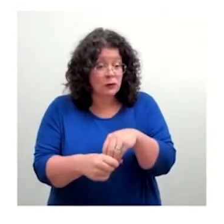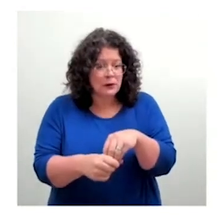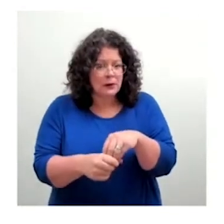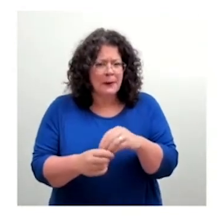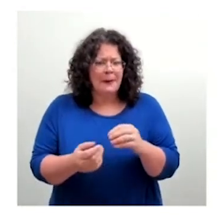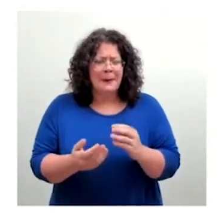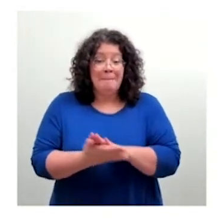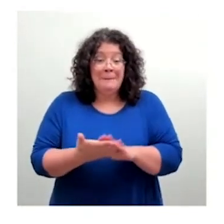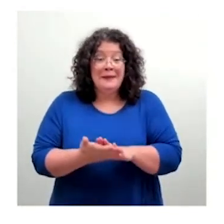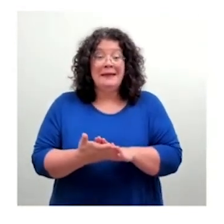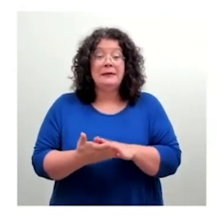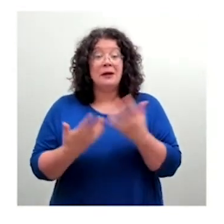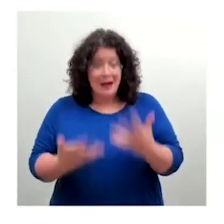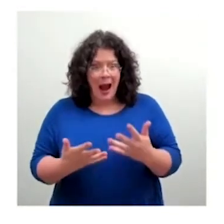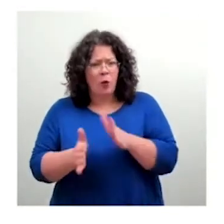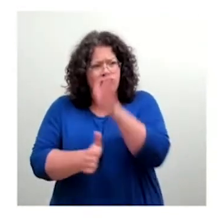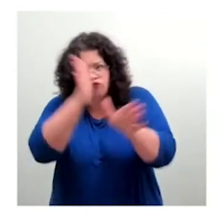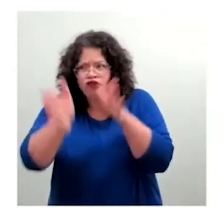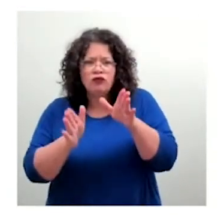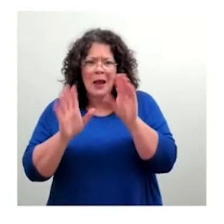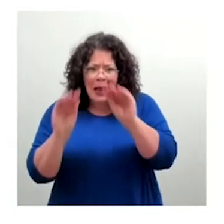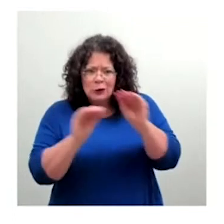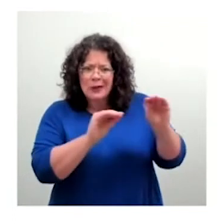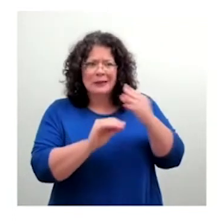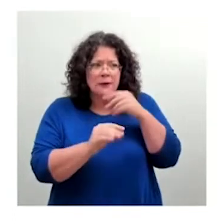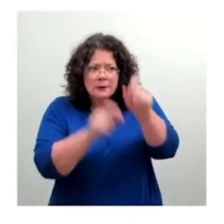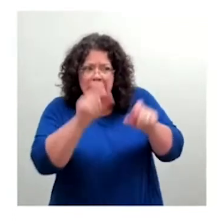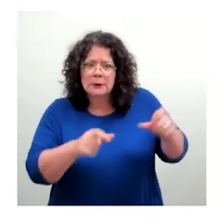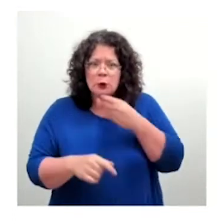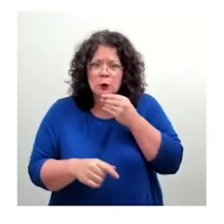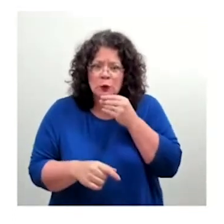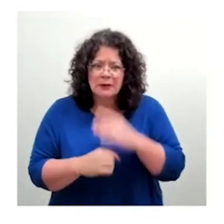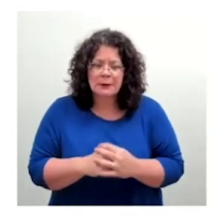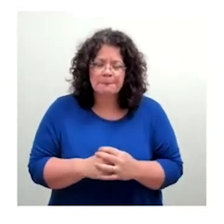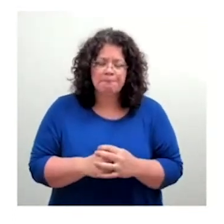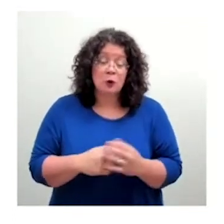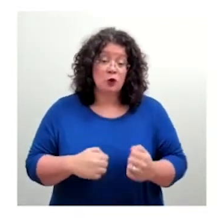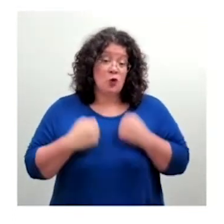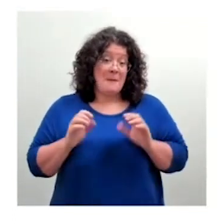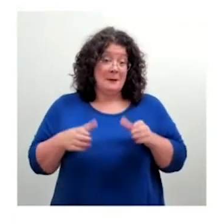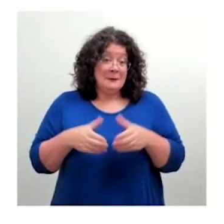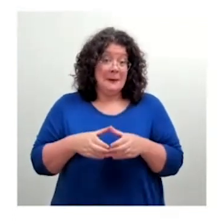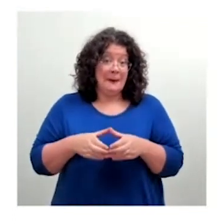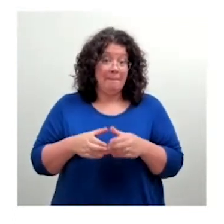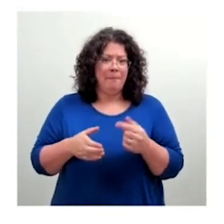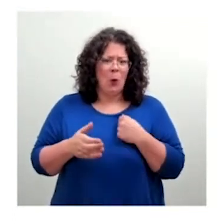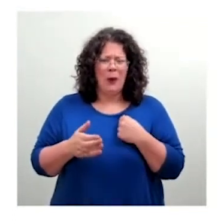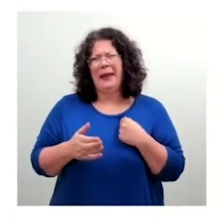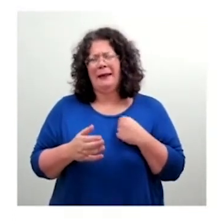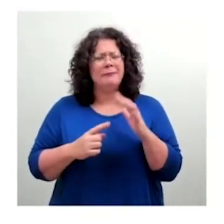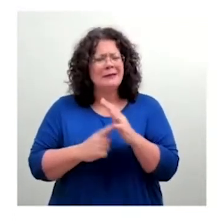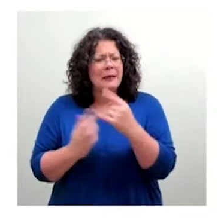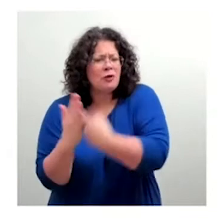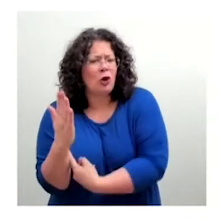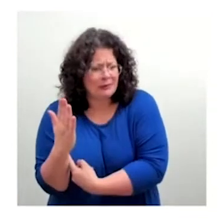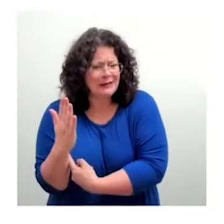our customers on how to use those accessibility features and really rolling them out across their organizations. But actually, I